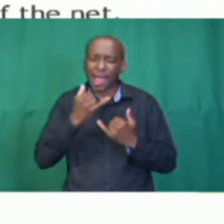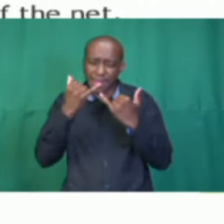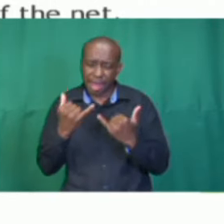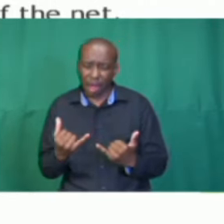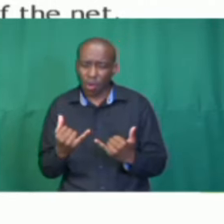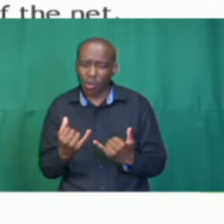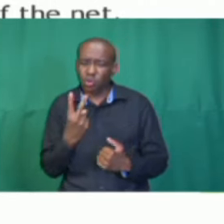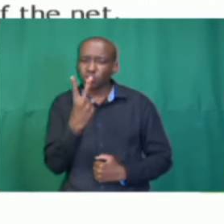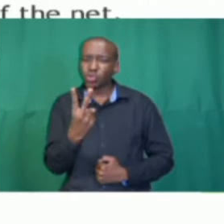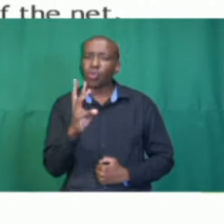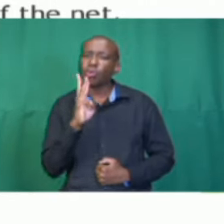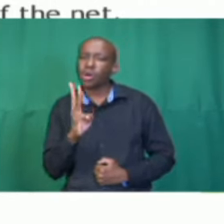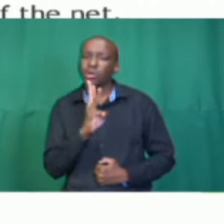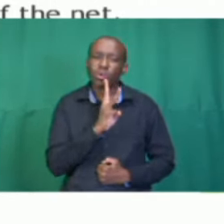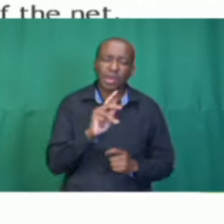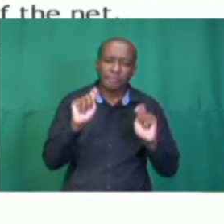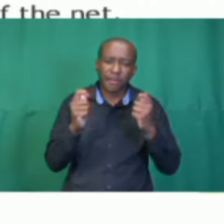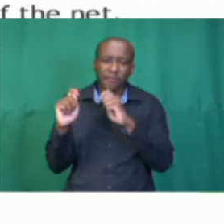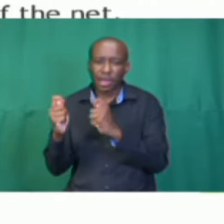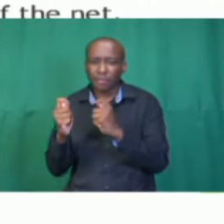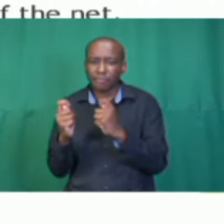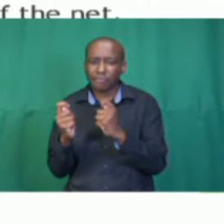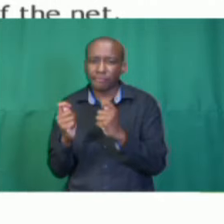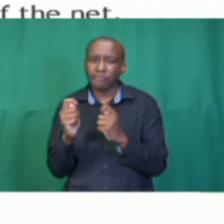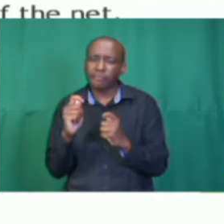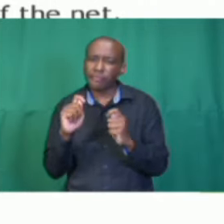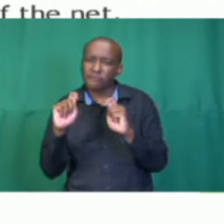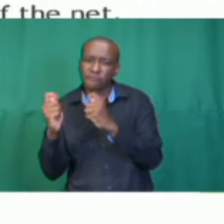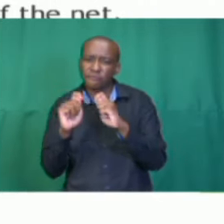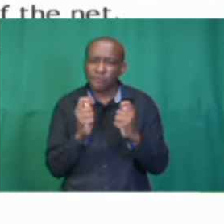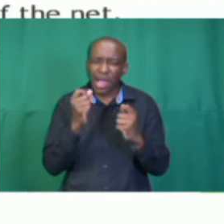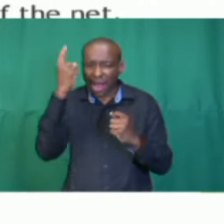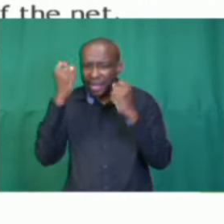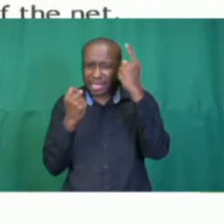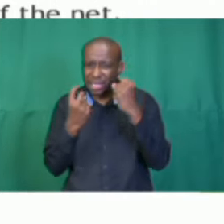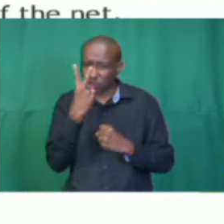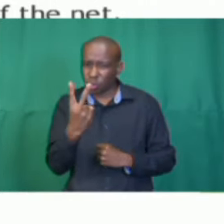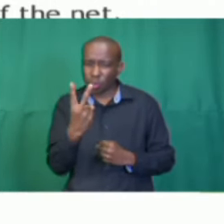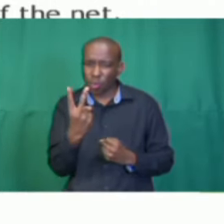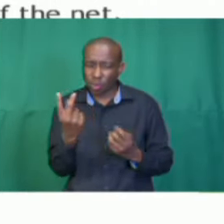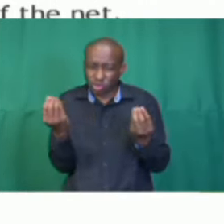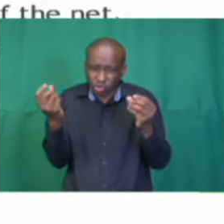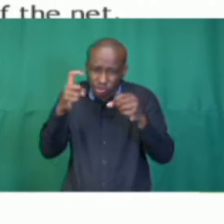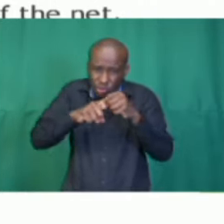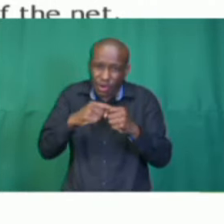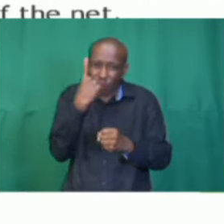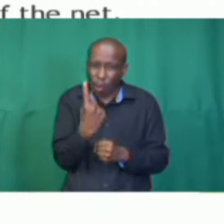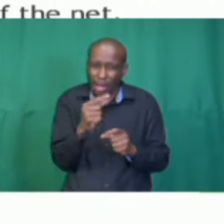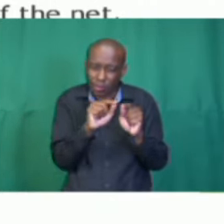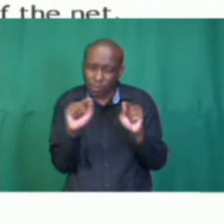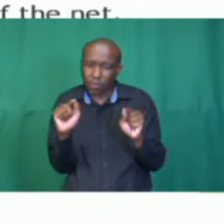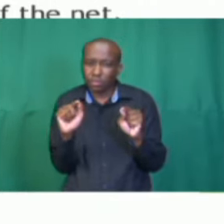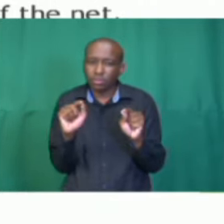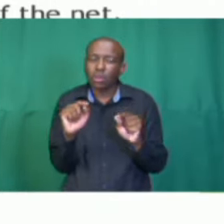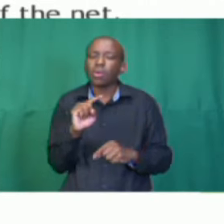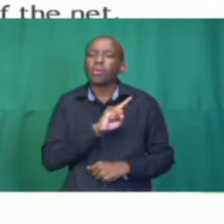join these two sentences, these two ideas in one sentence? It is also for a